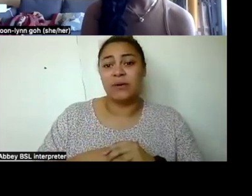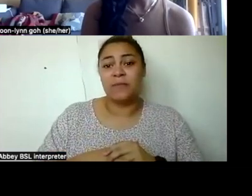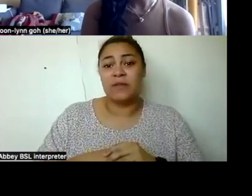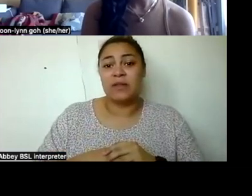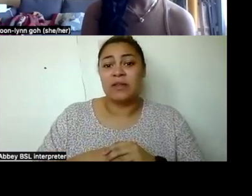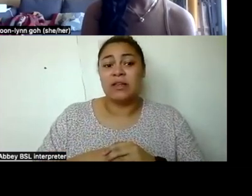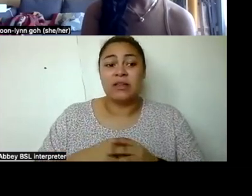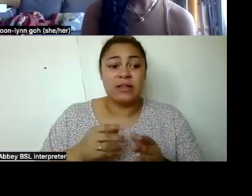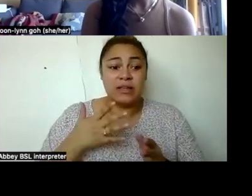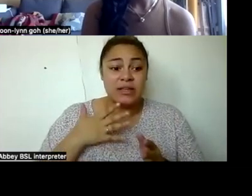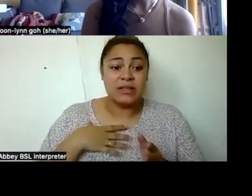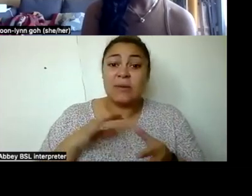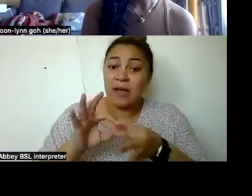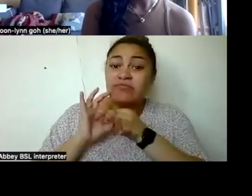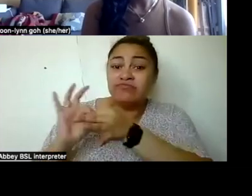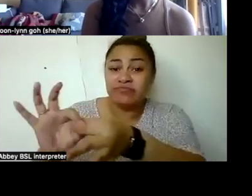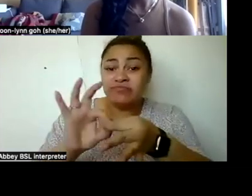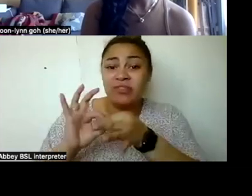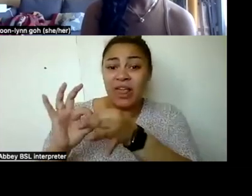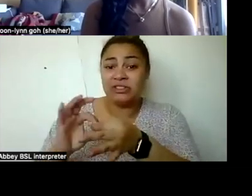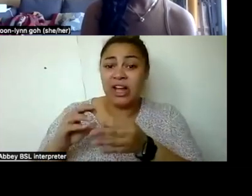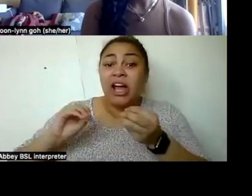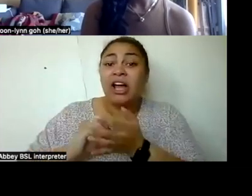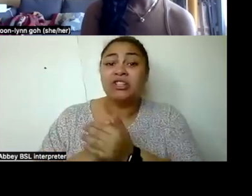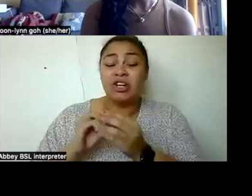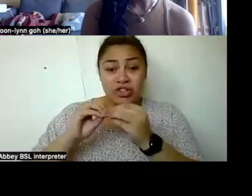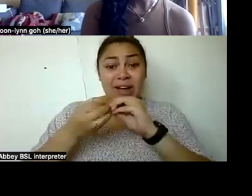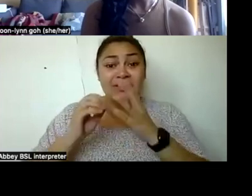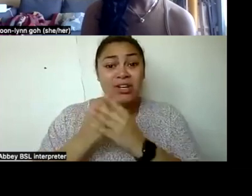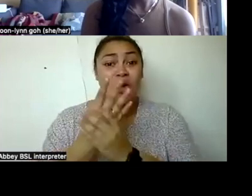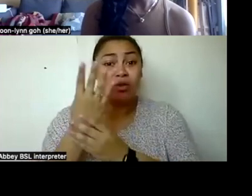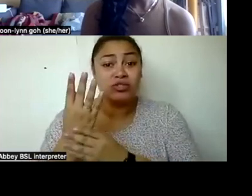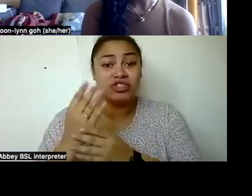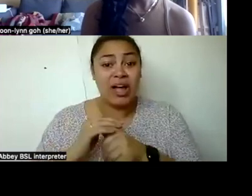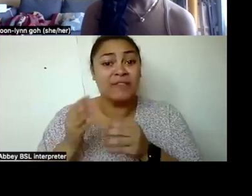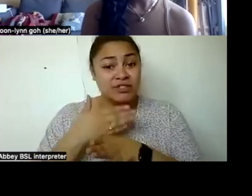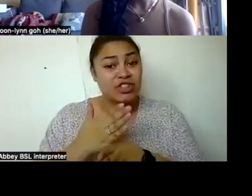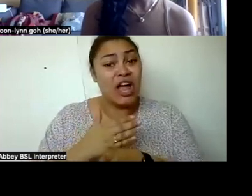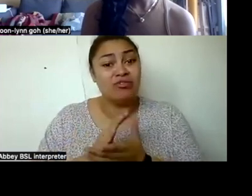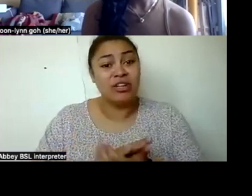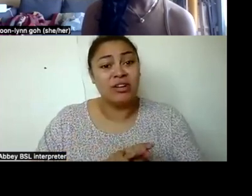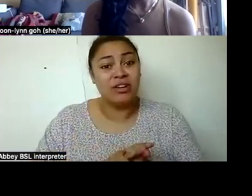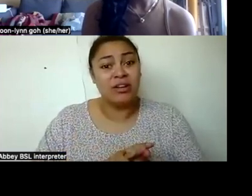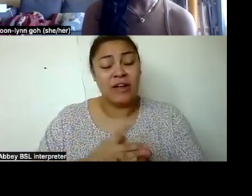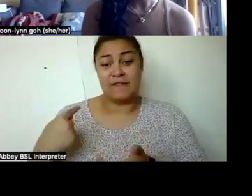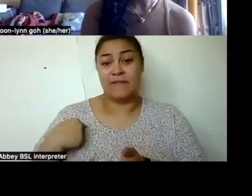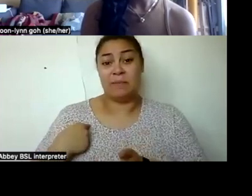fostering relationships and creating a culture for sharing. And for me, the stories and sharing